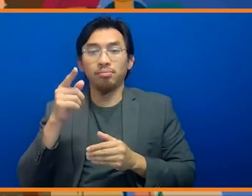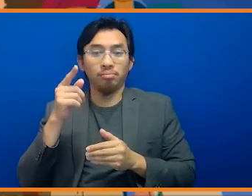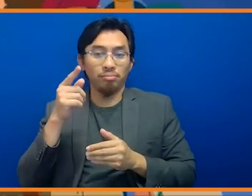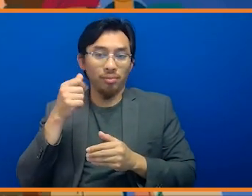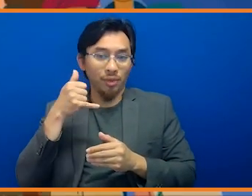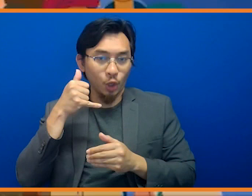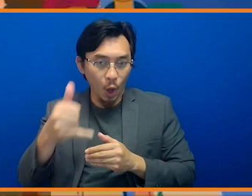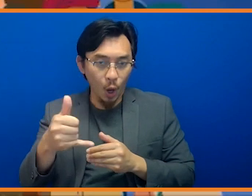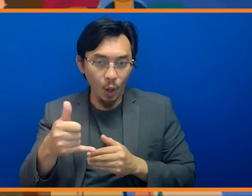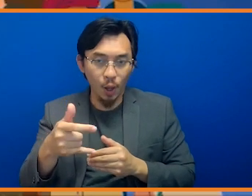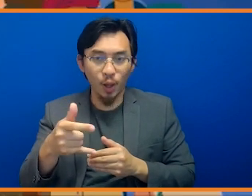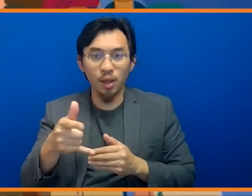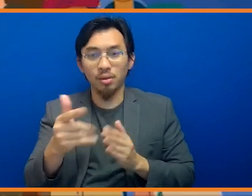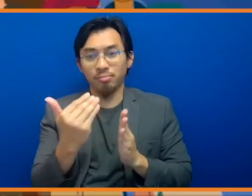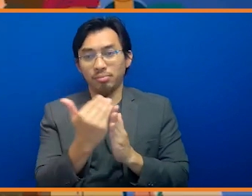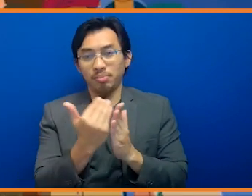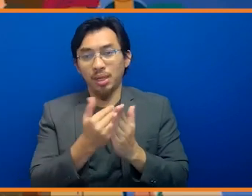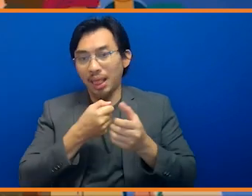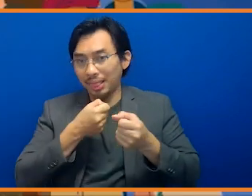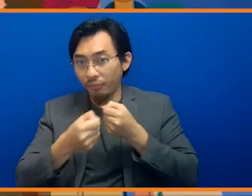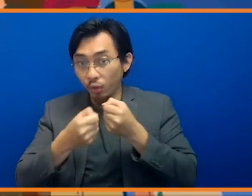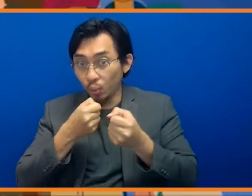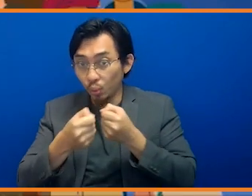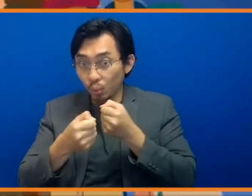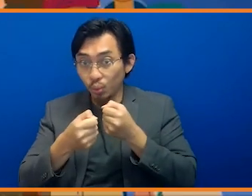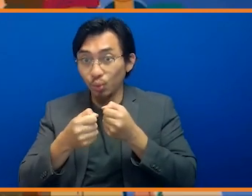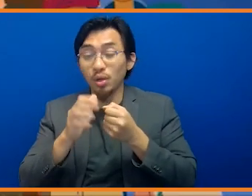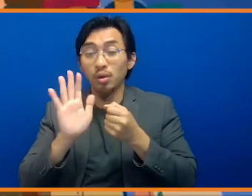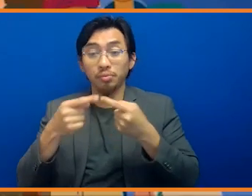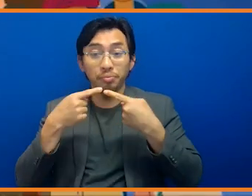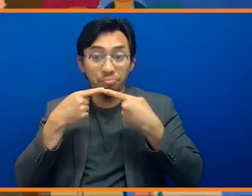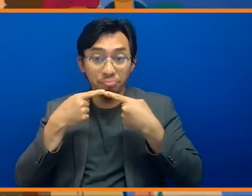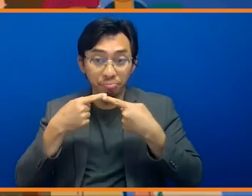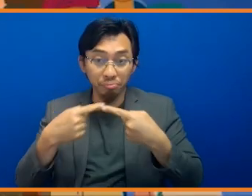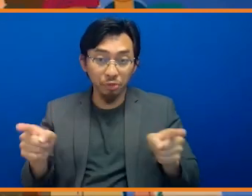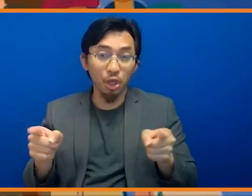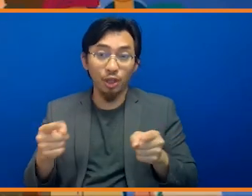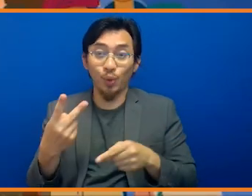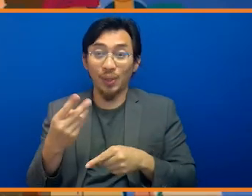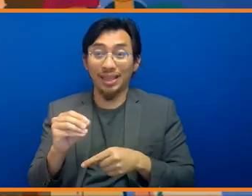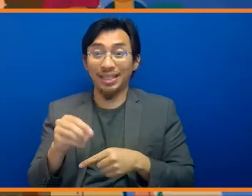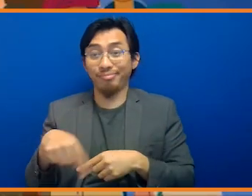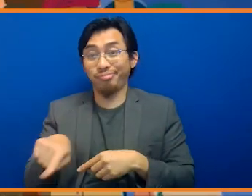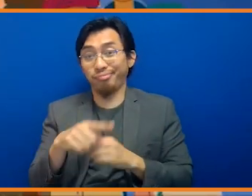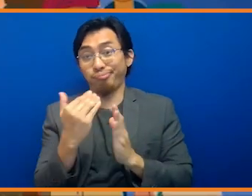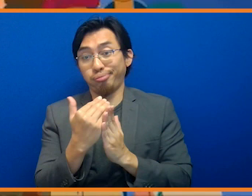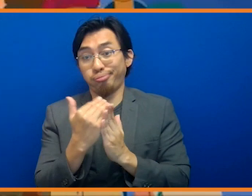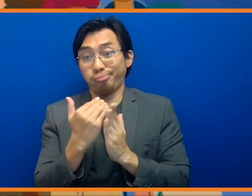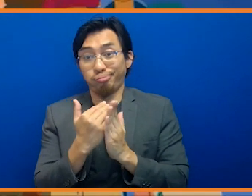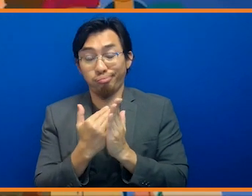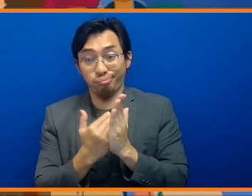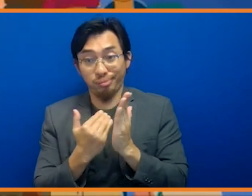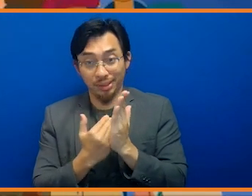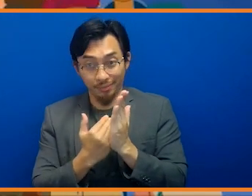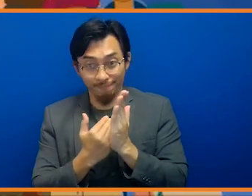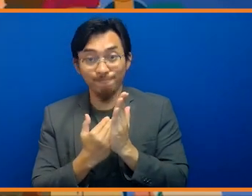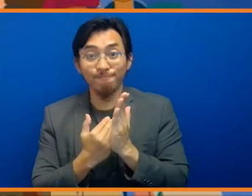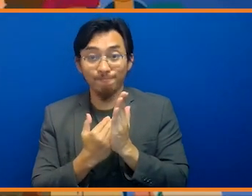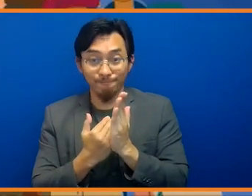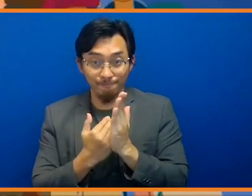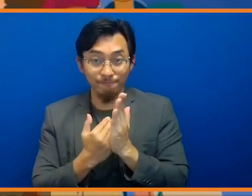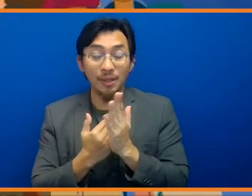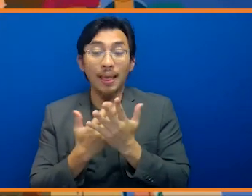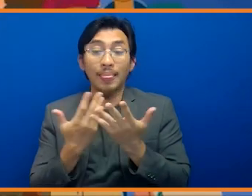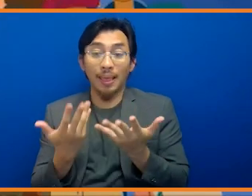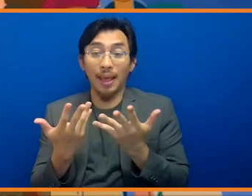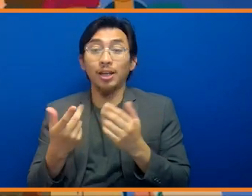and given a list to be interviewed, or we're going to call and announce 20 shortlisted, and then